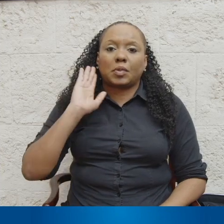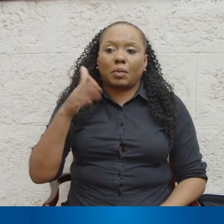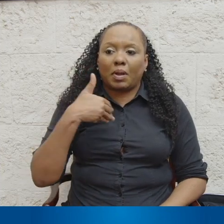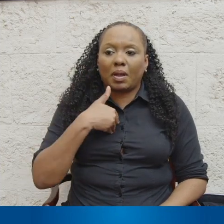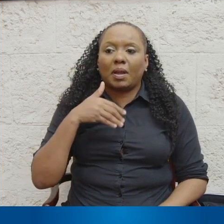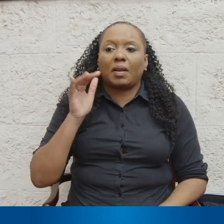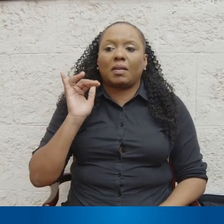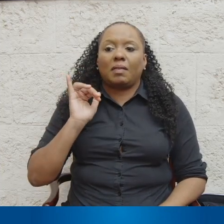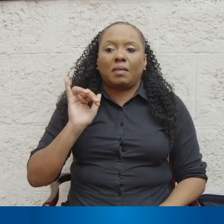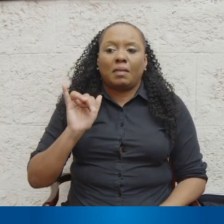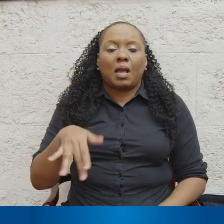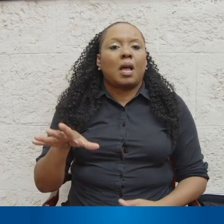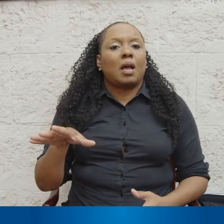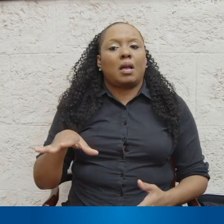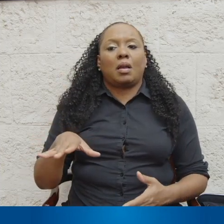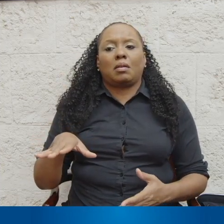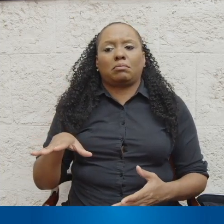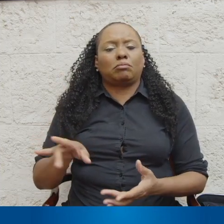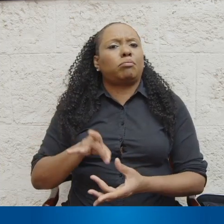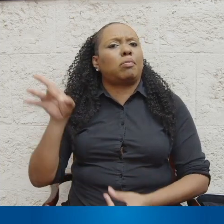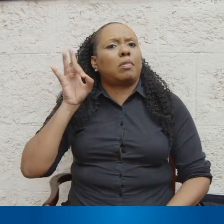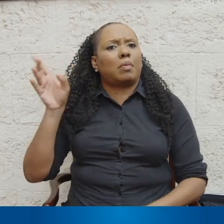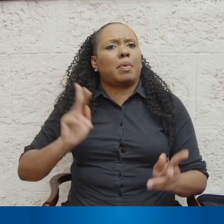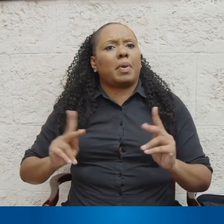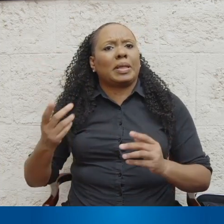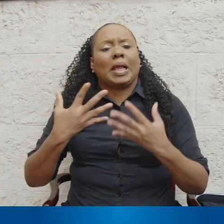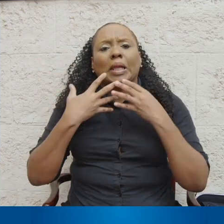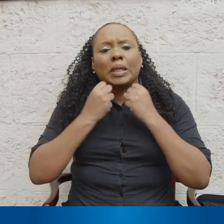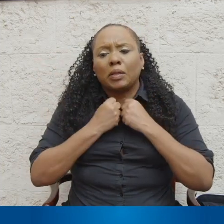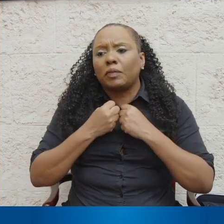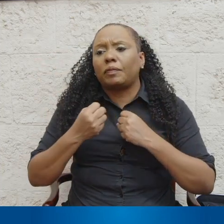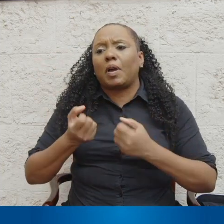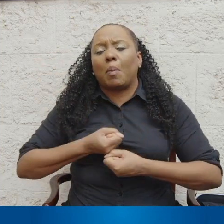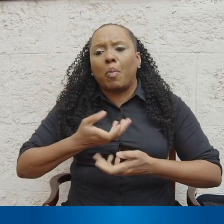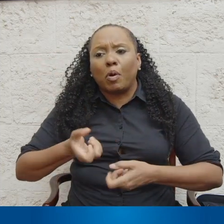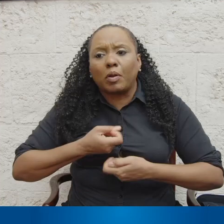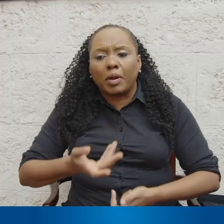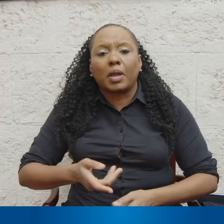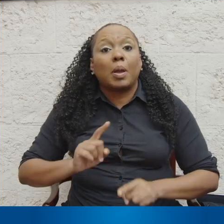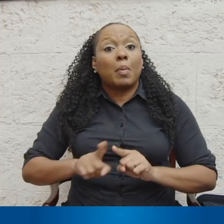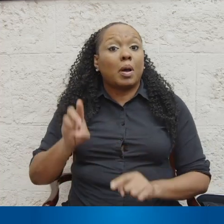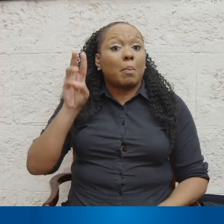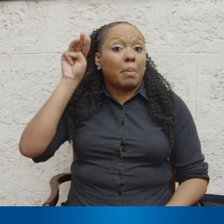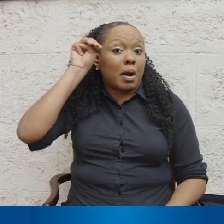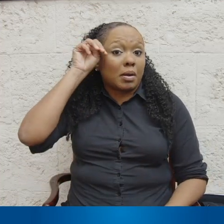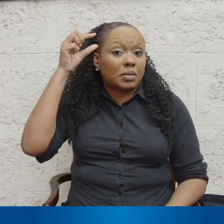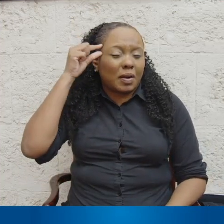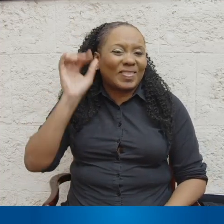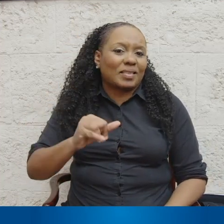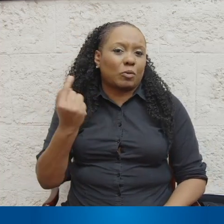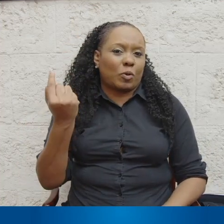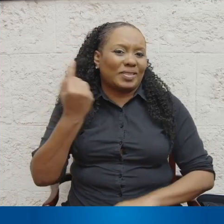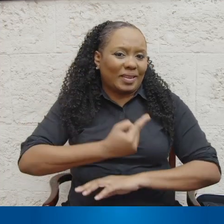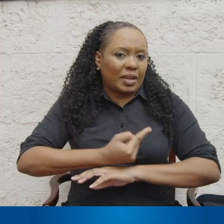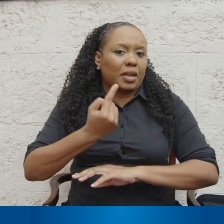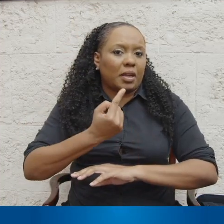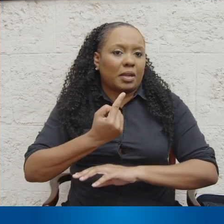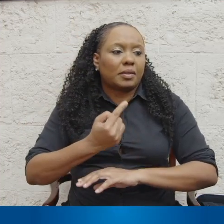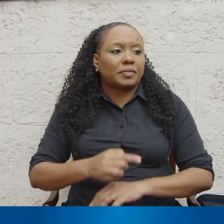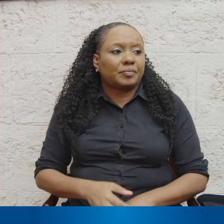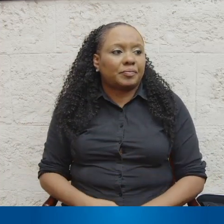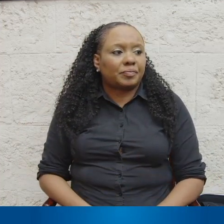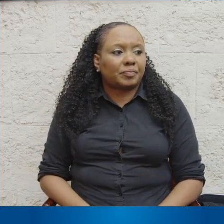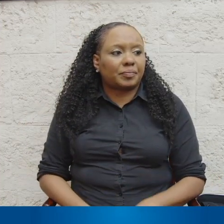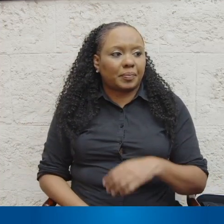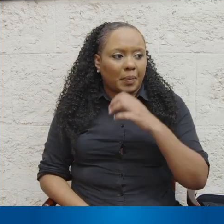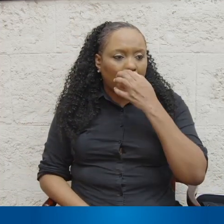drama and love for poetry that you will see, and you will see that unfolding throughout the year and not just within the context of the season. Thank